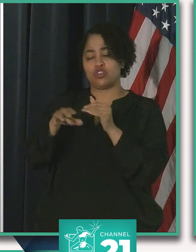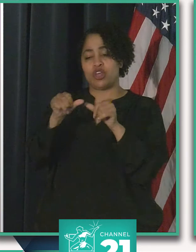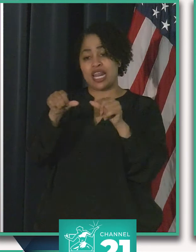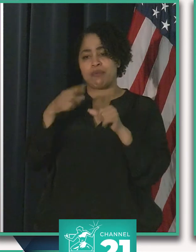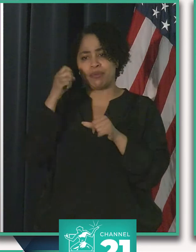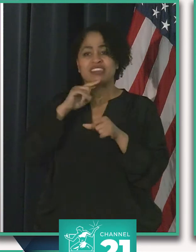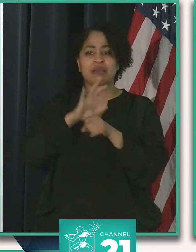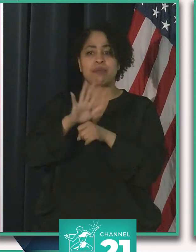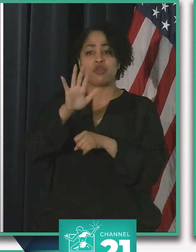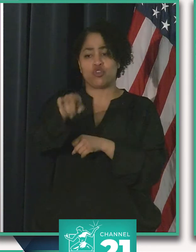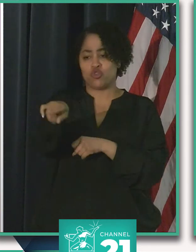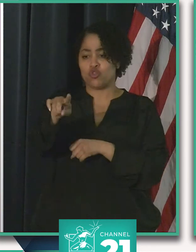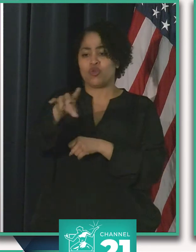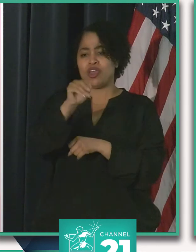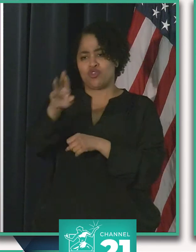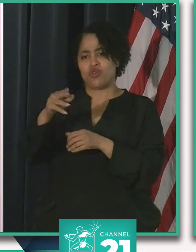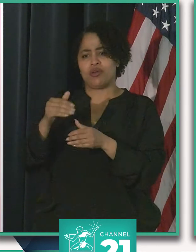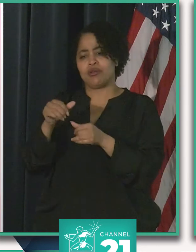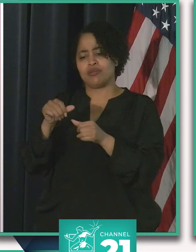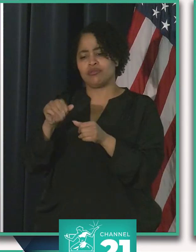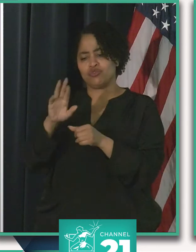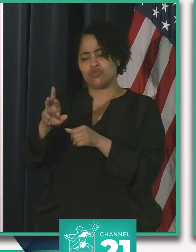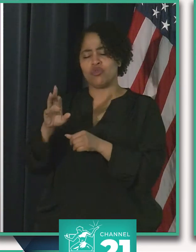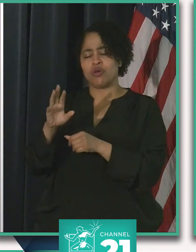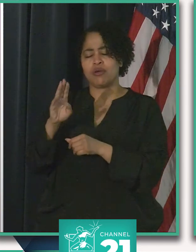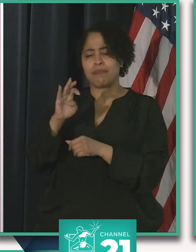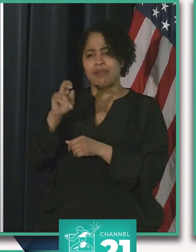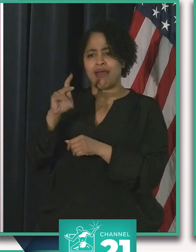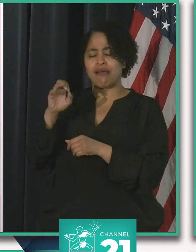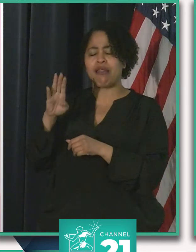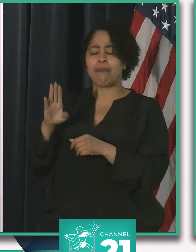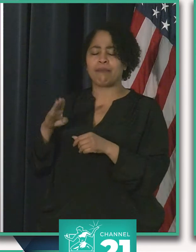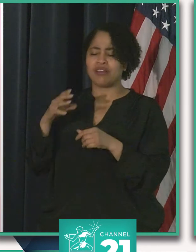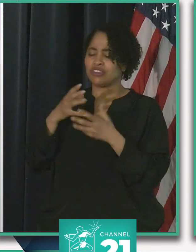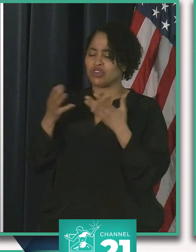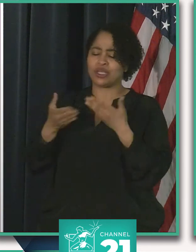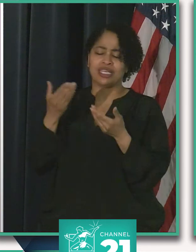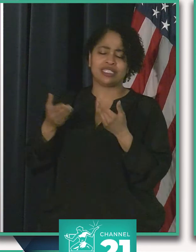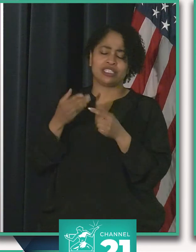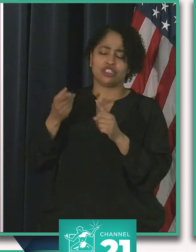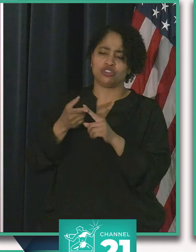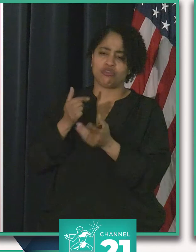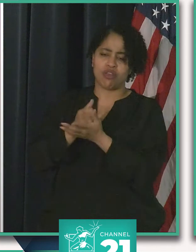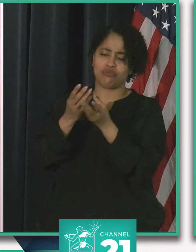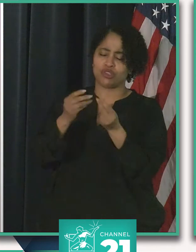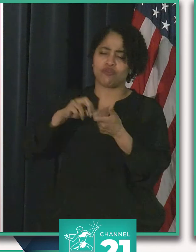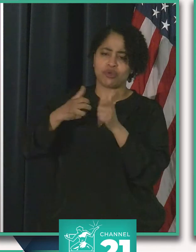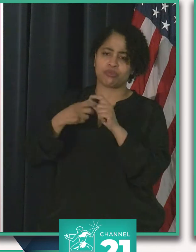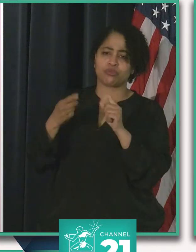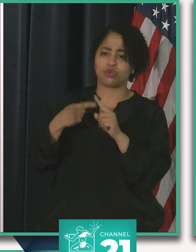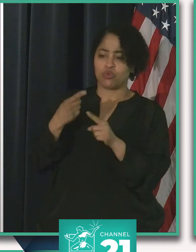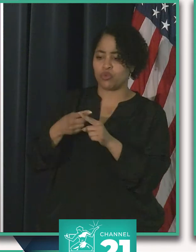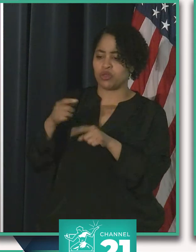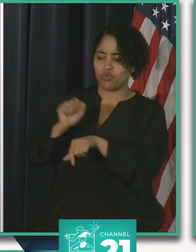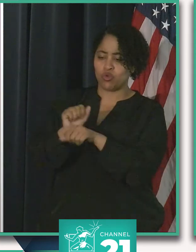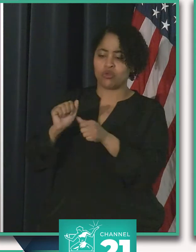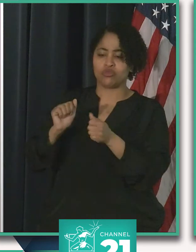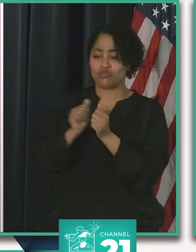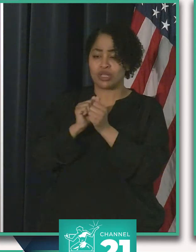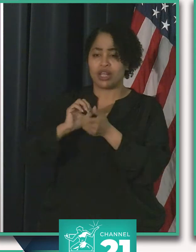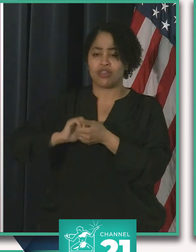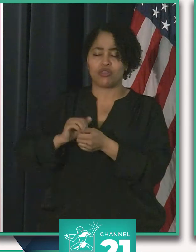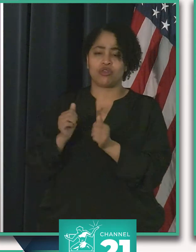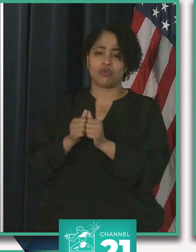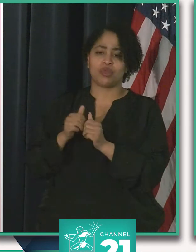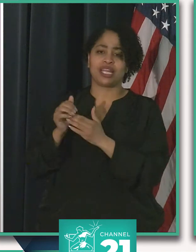neighborhood association. It is so much easier to get control of problems when the neighborhood police officers can work hand in glove with the block